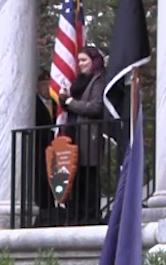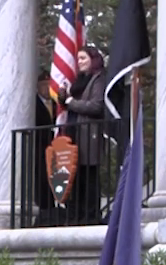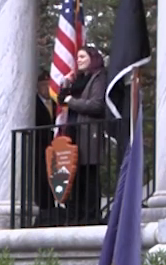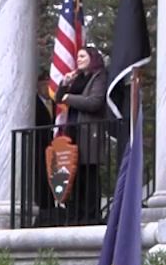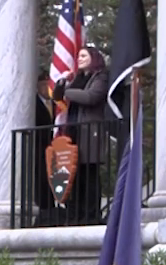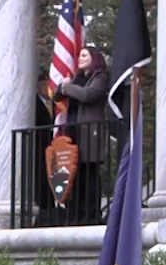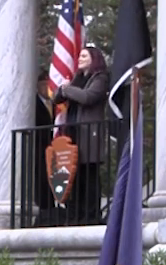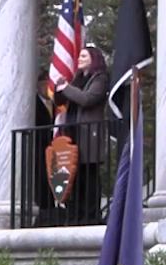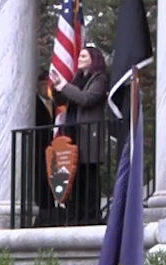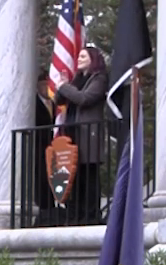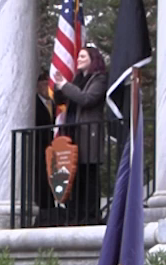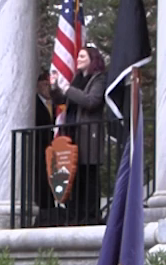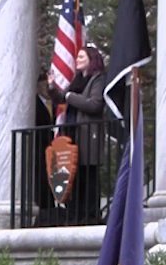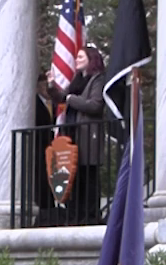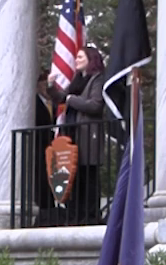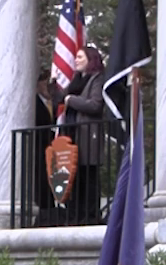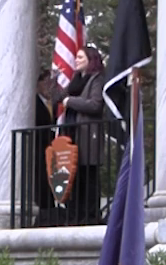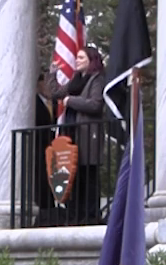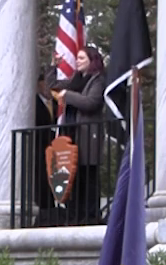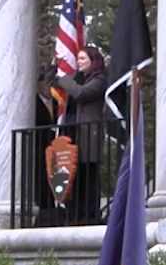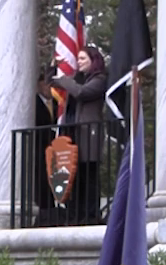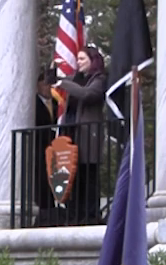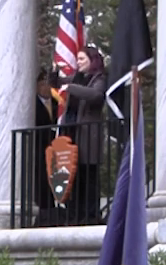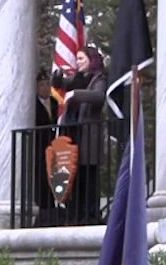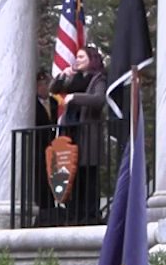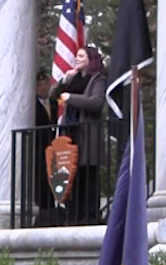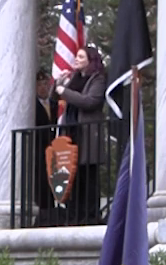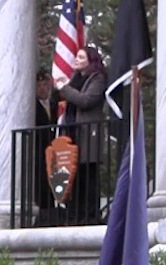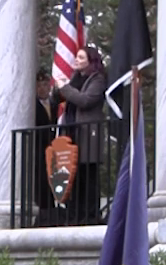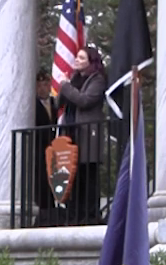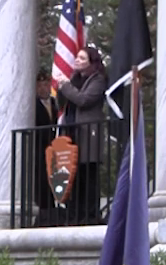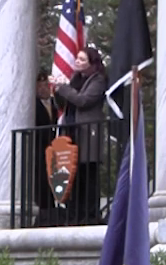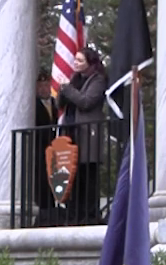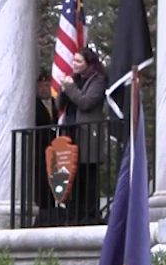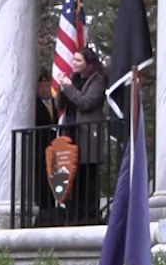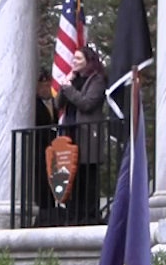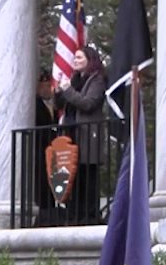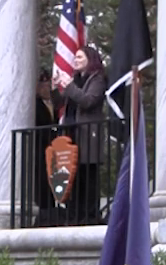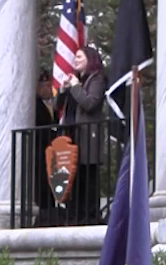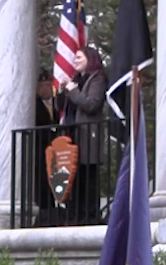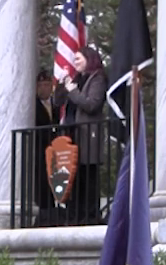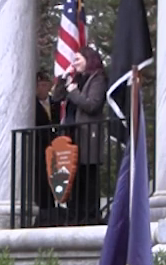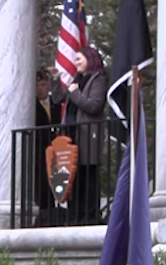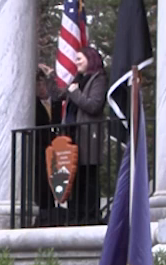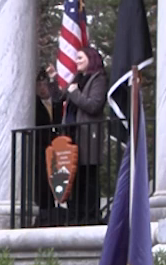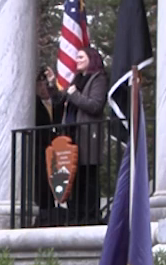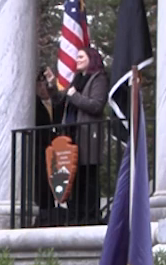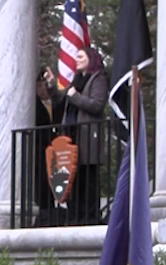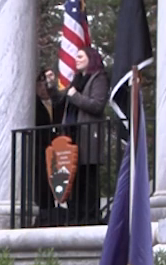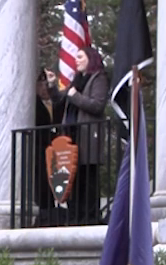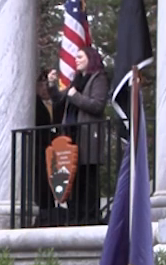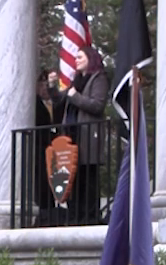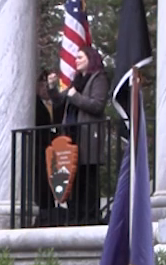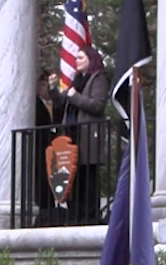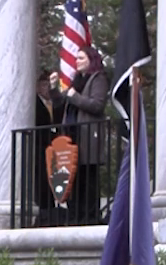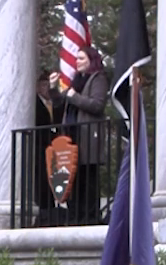business. Later, he worked as a truck driver, warehouse manager, and retired from Robins Air Force Base. Jerry is